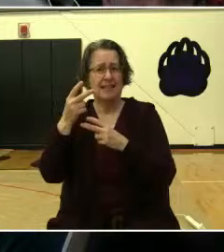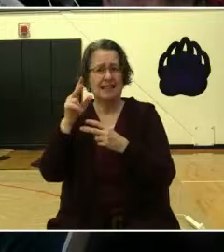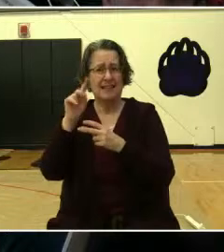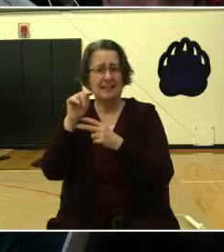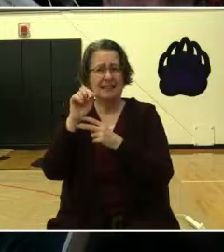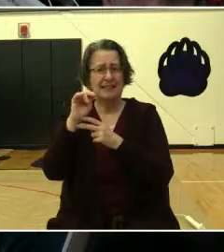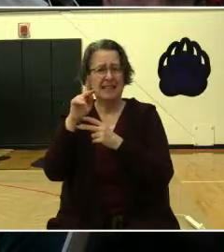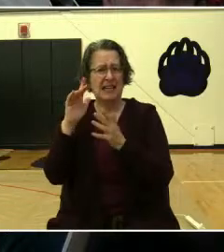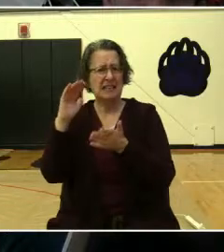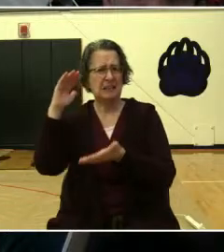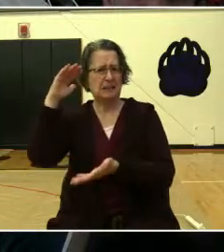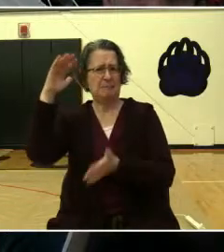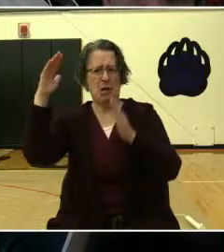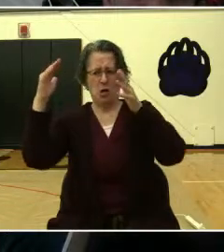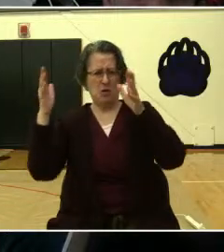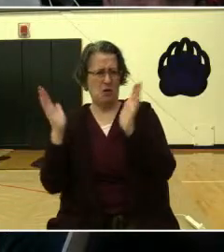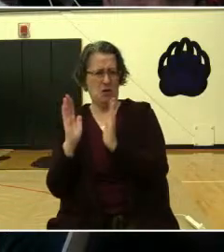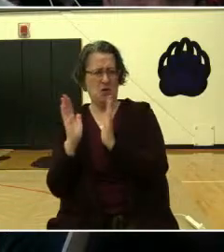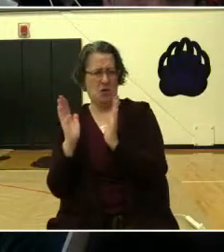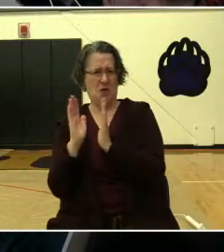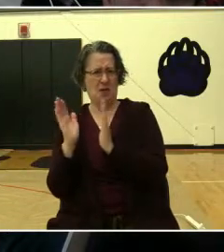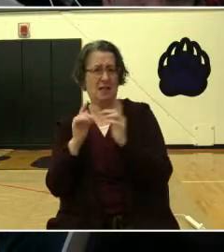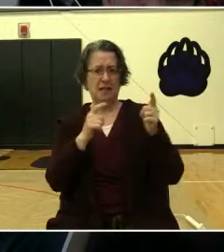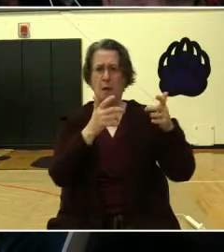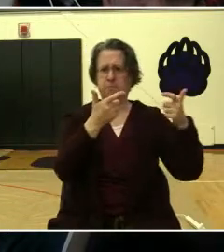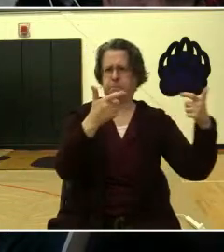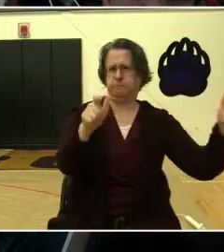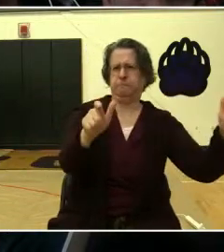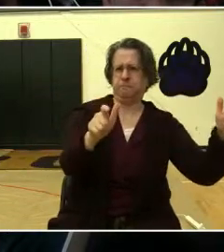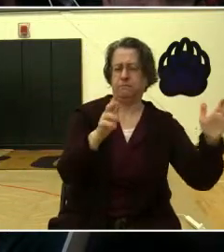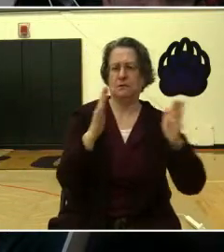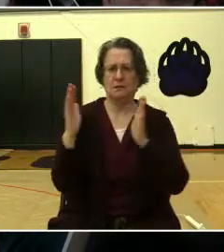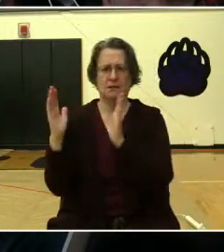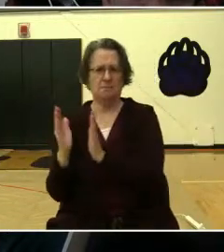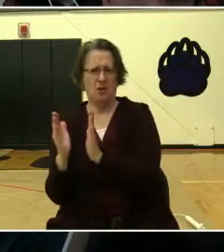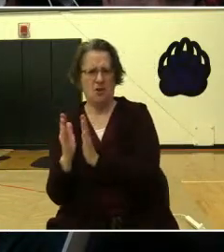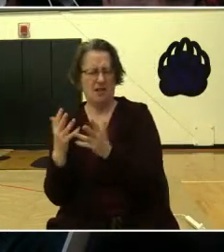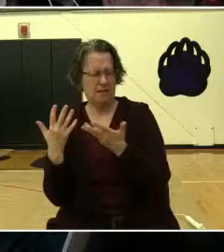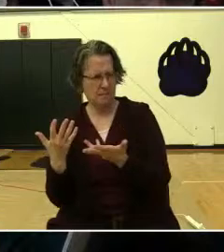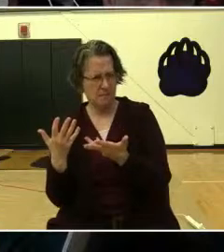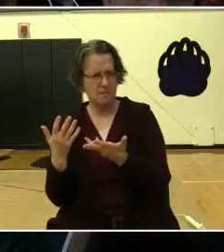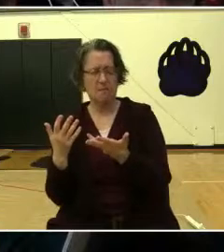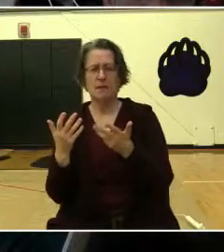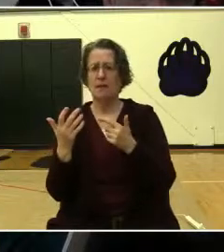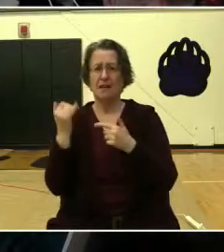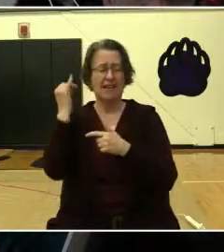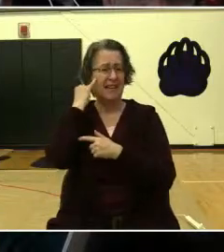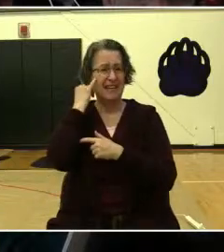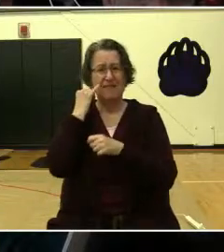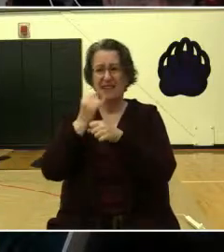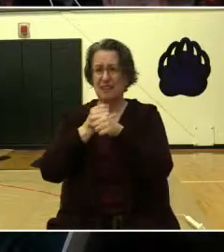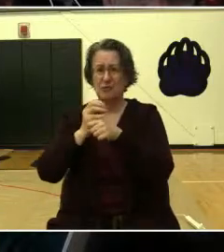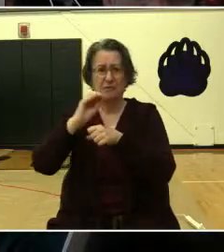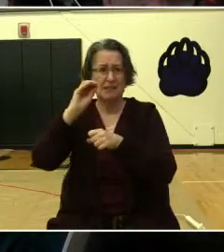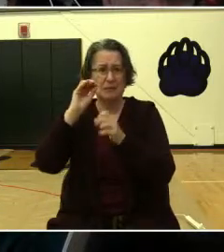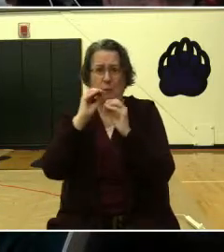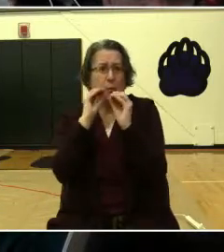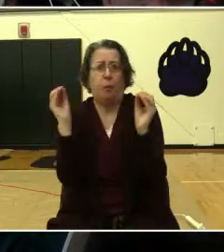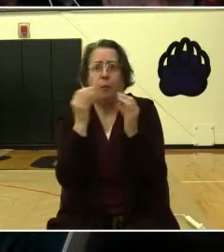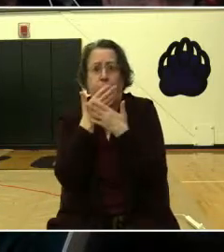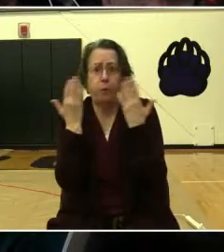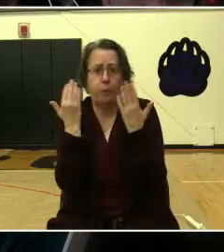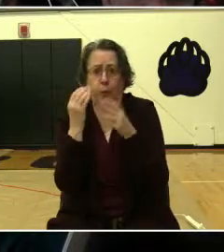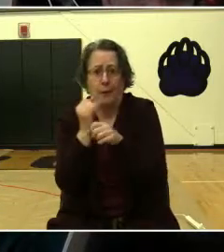in comparison um if we're able to take advantage of a bond at 0% interest is it possible to enlarge the